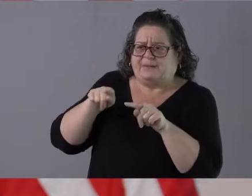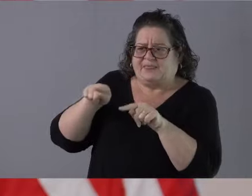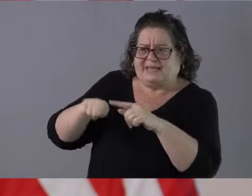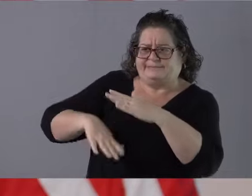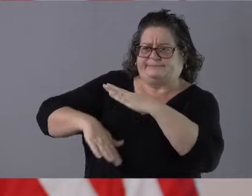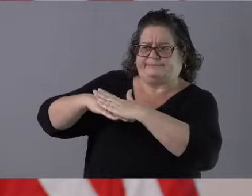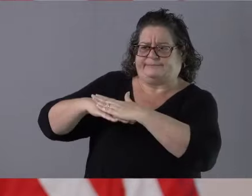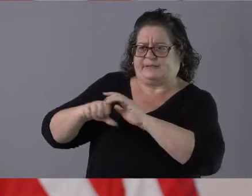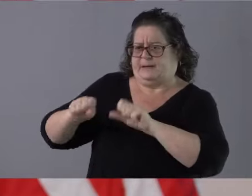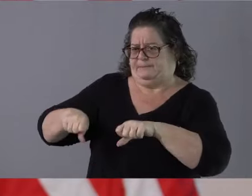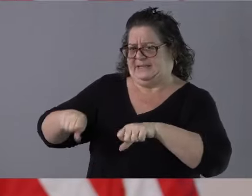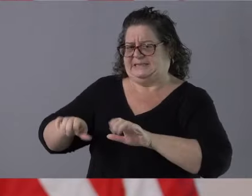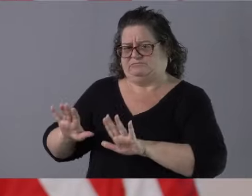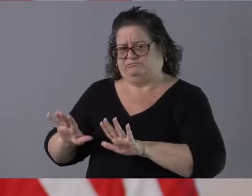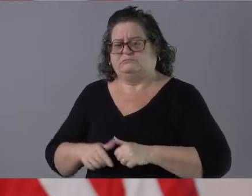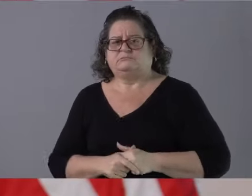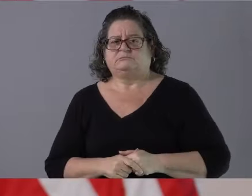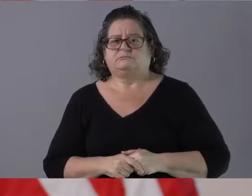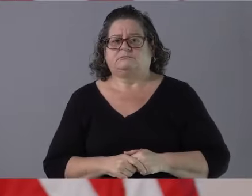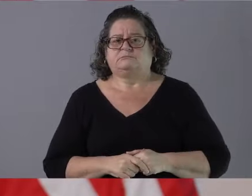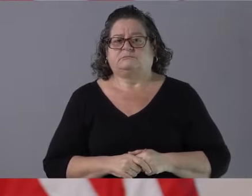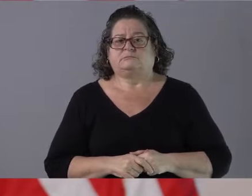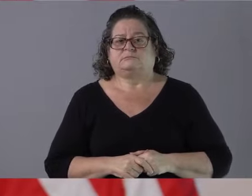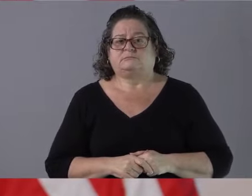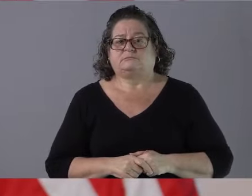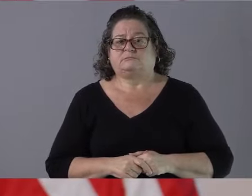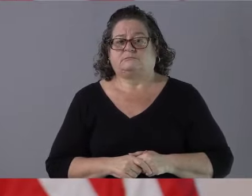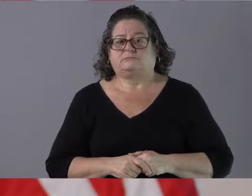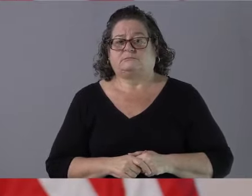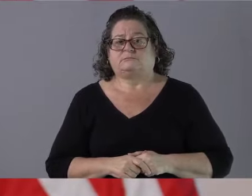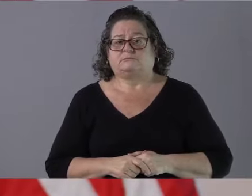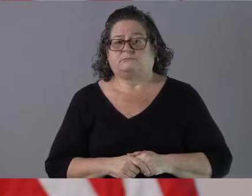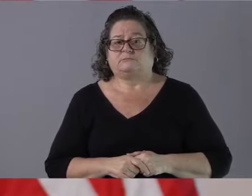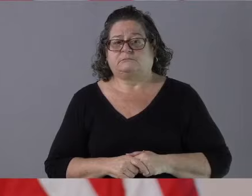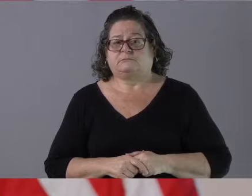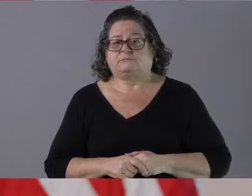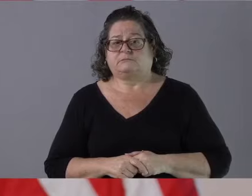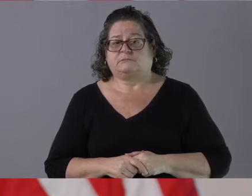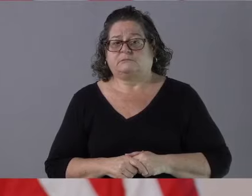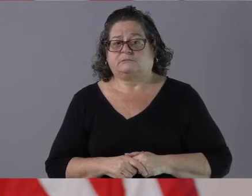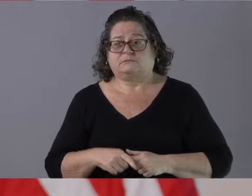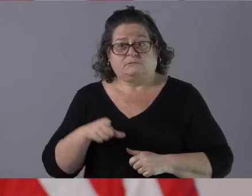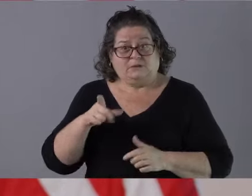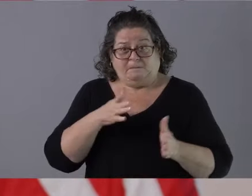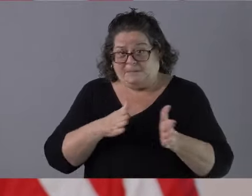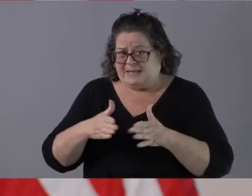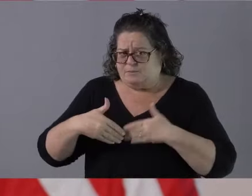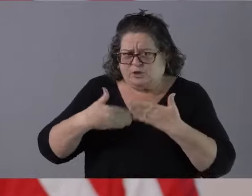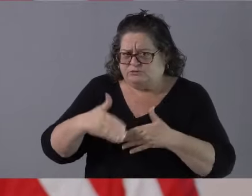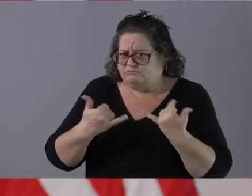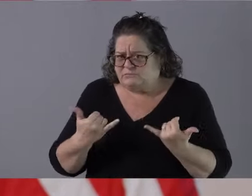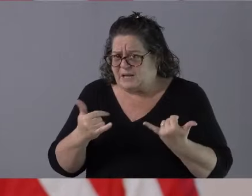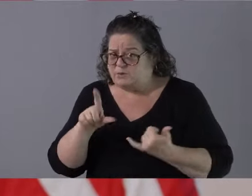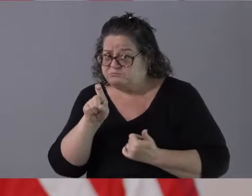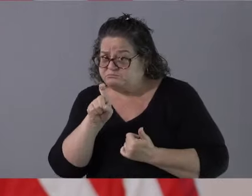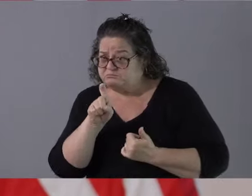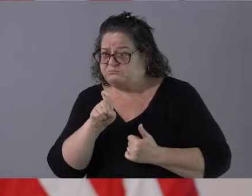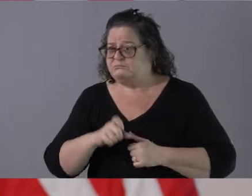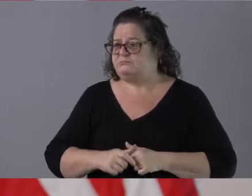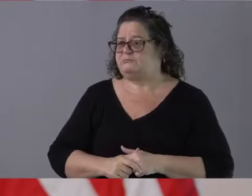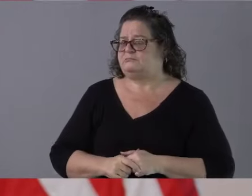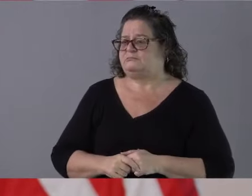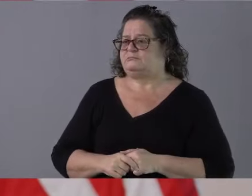now is not happening. You're still sort of planning that. It's in the planning process. Yes. So that part is still in the planning process as we're starting the testing